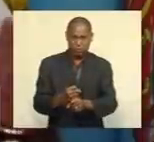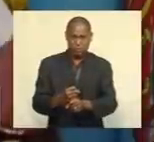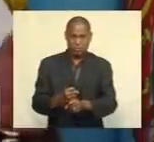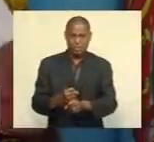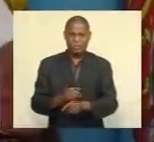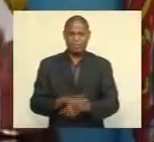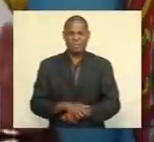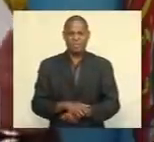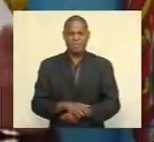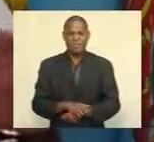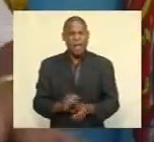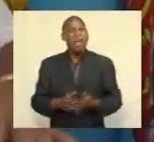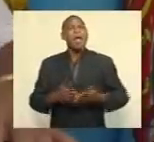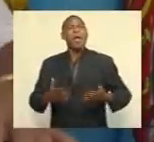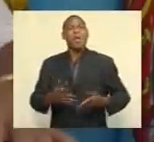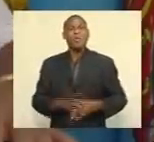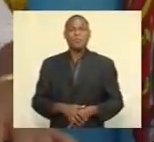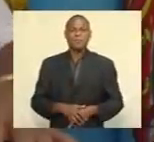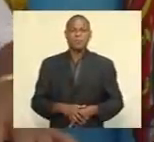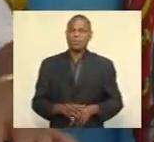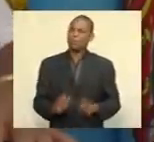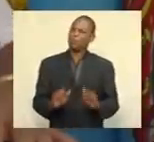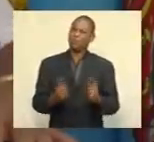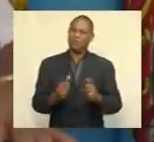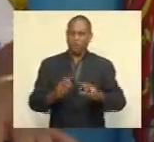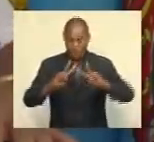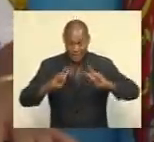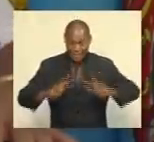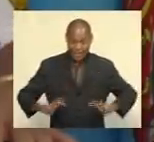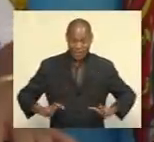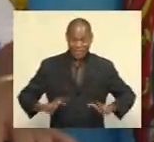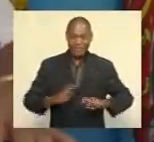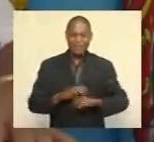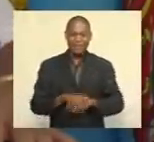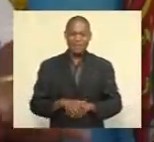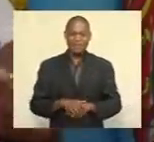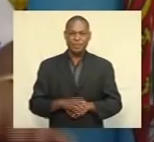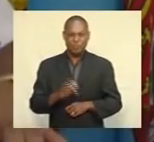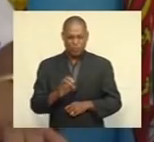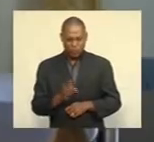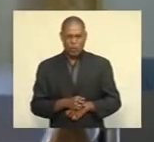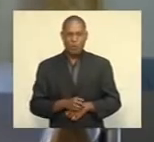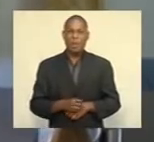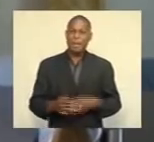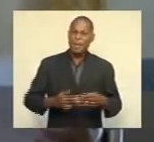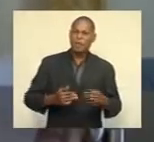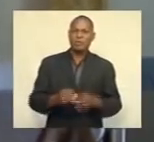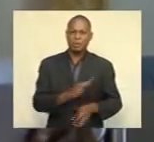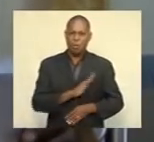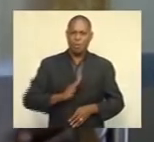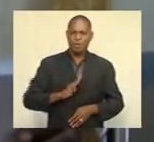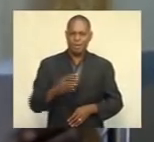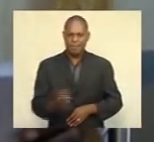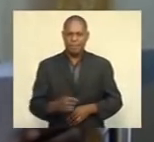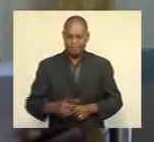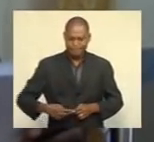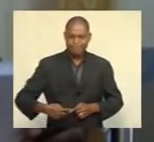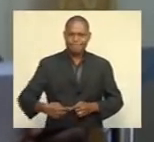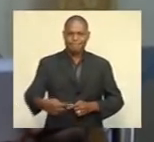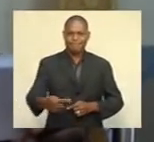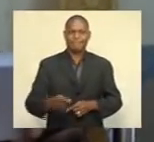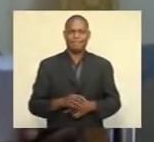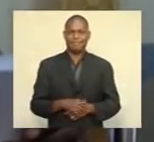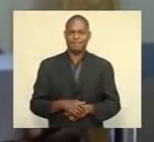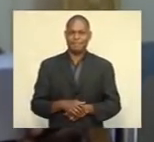Conclusive in the sense that they would have completed their investigation. And from there onwards, the Management Board takes over. Duru also confirms they will